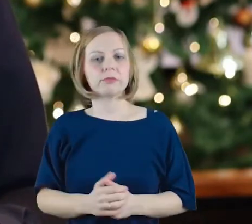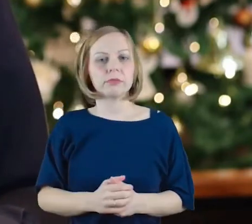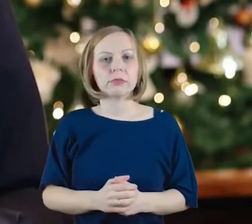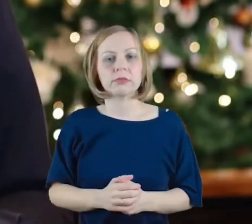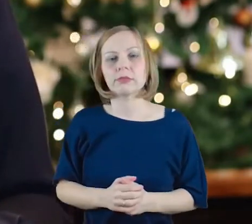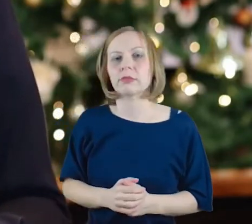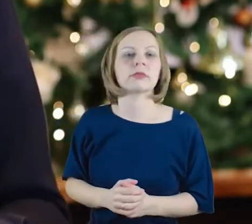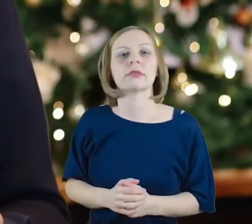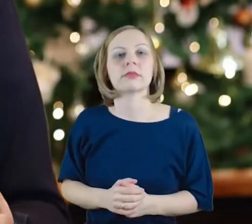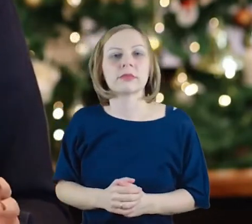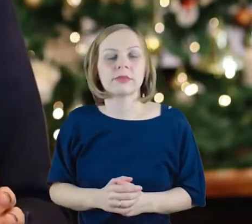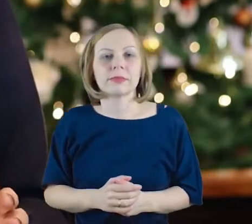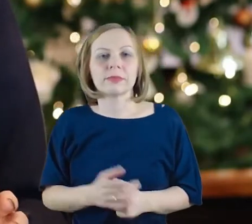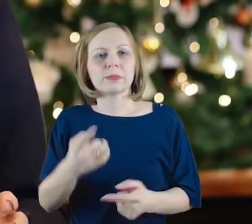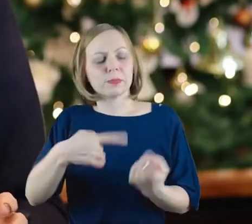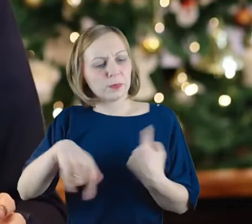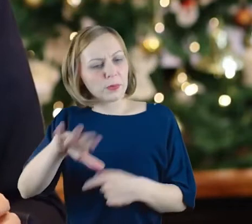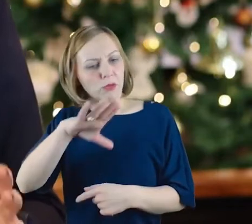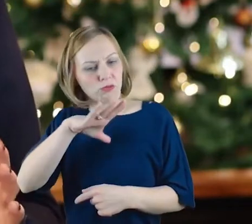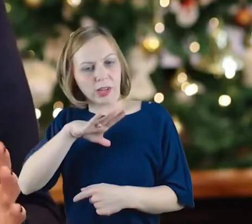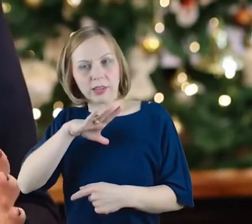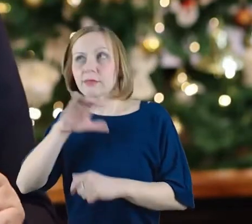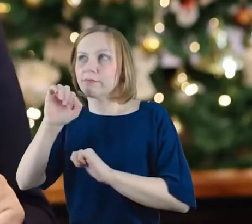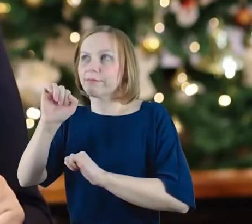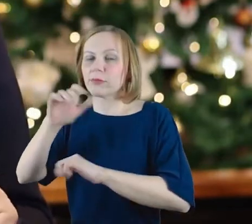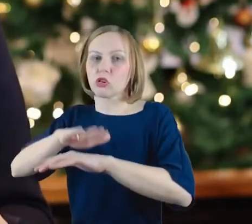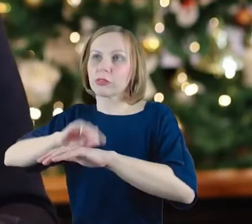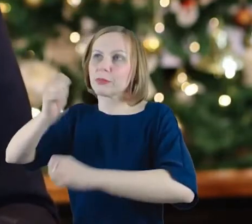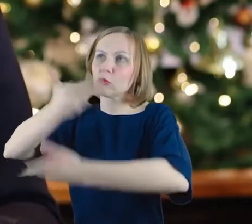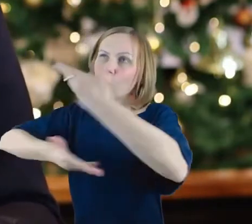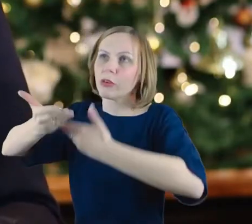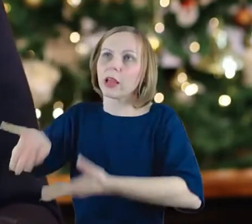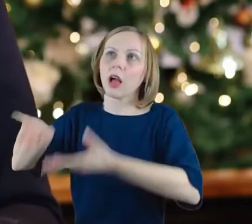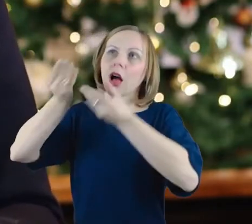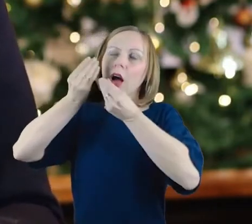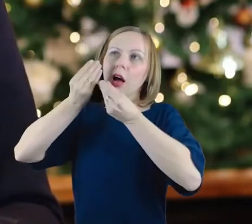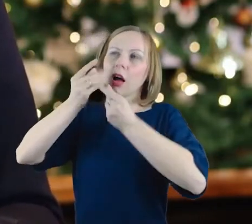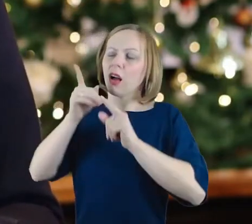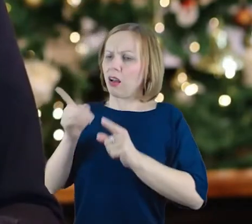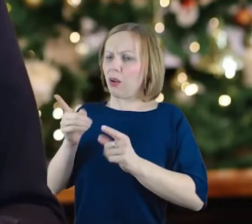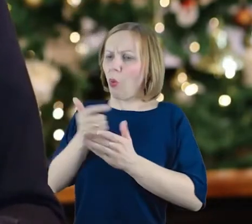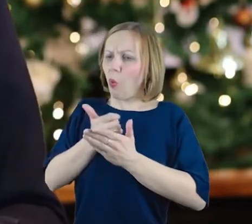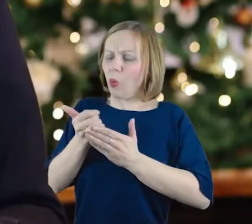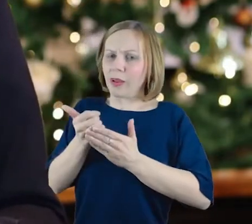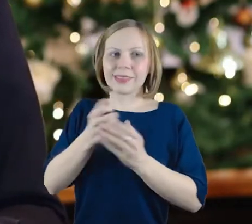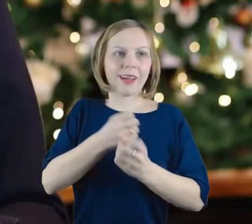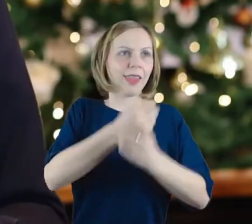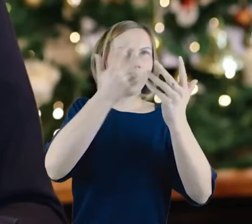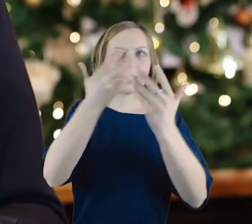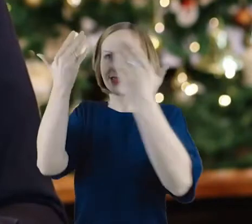Yet as we get ready to hear the story once again, we discover it's always been a story of light and